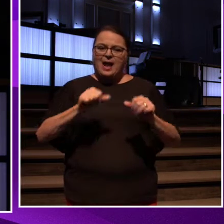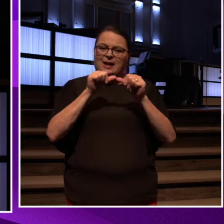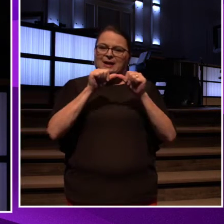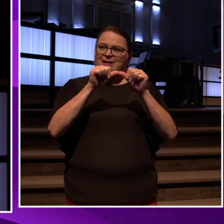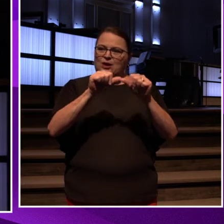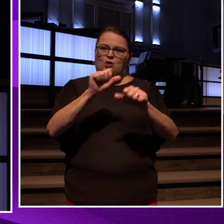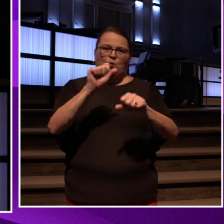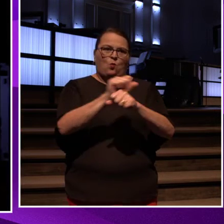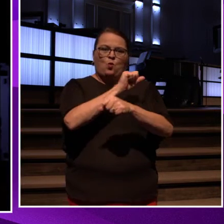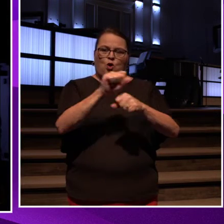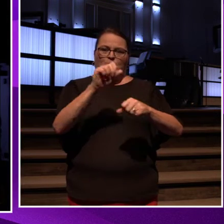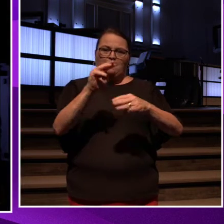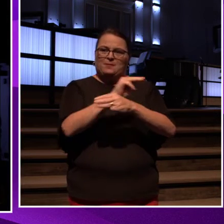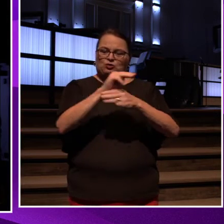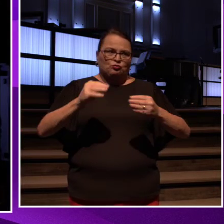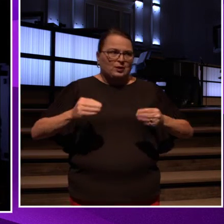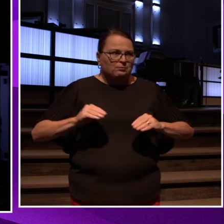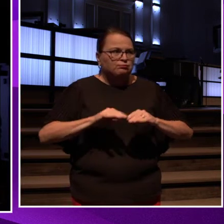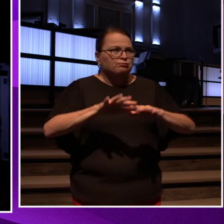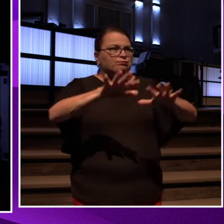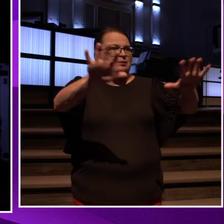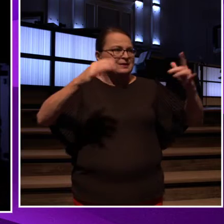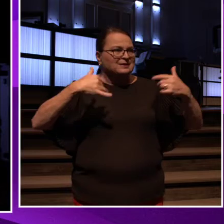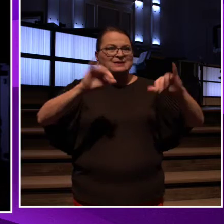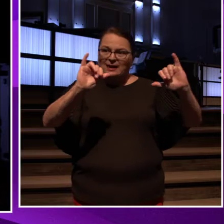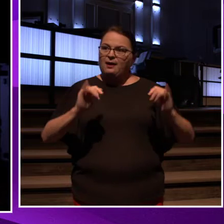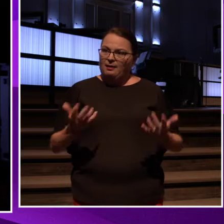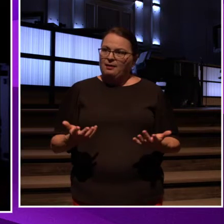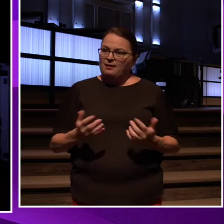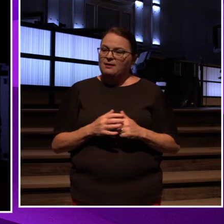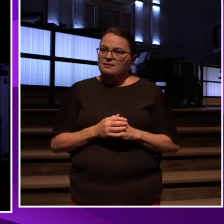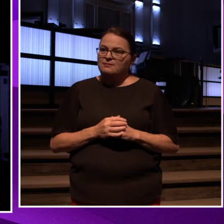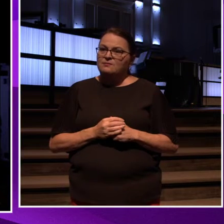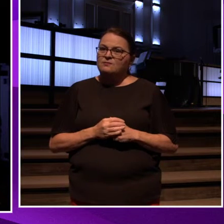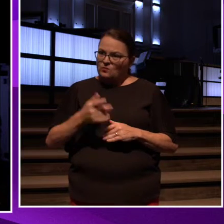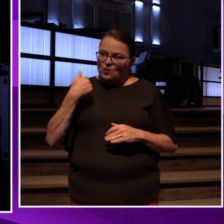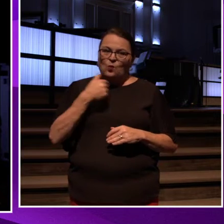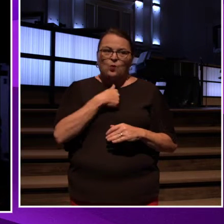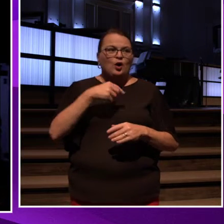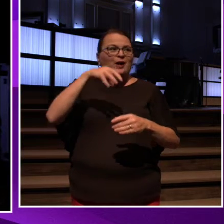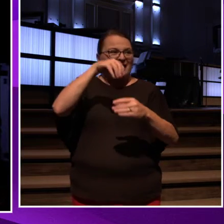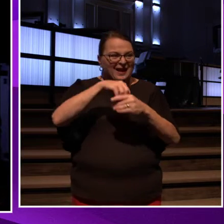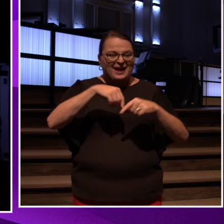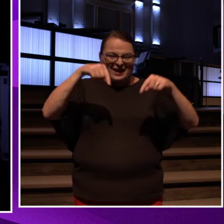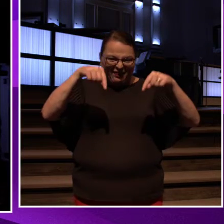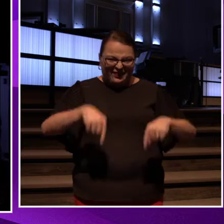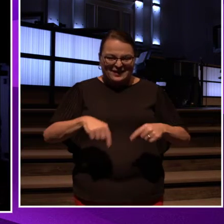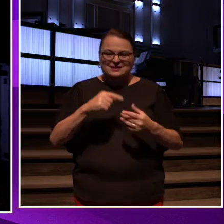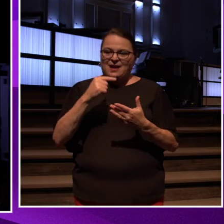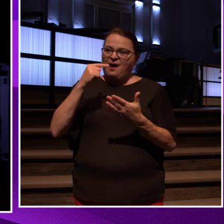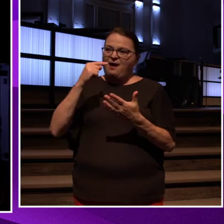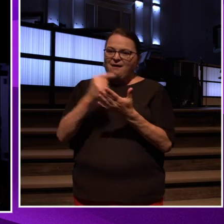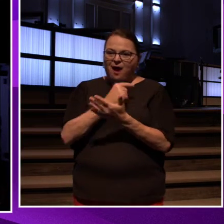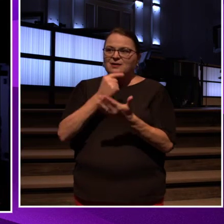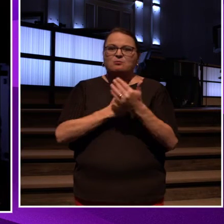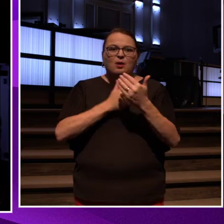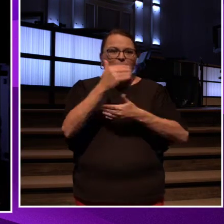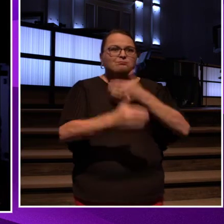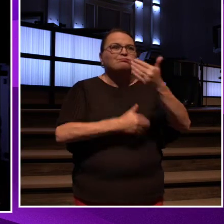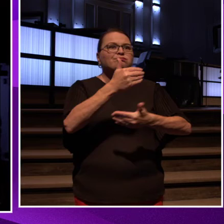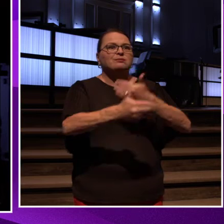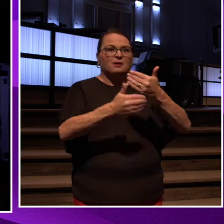the ministry. And we're one of you. And we're in this gospel advancement with